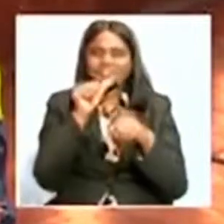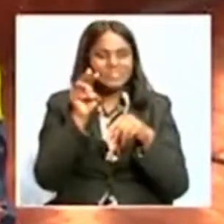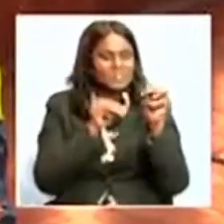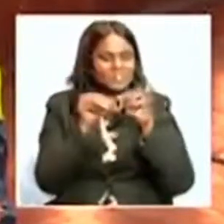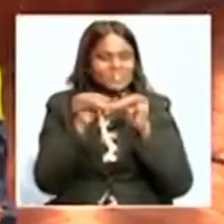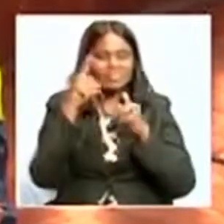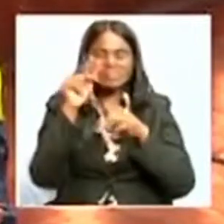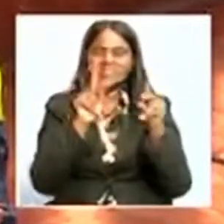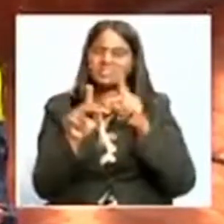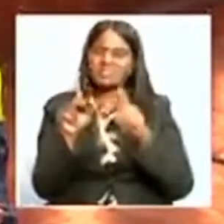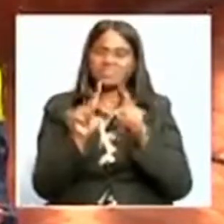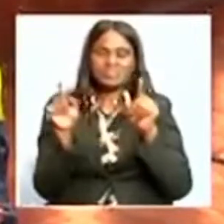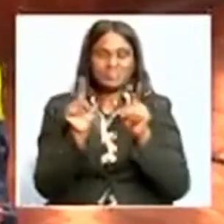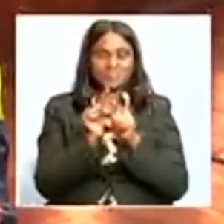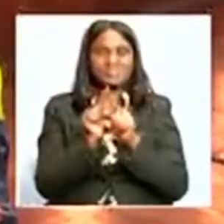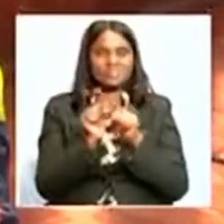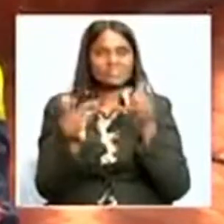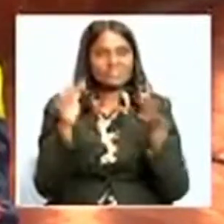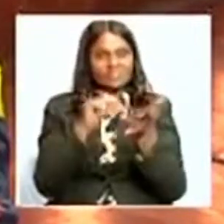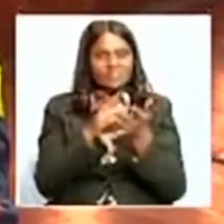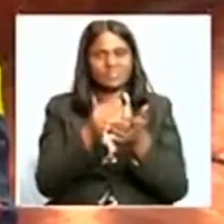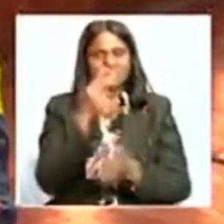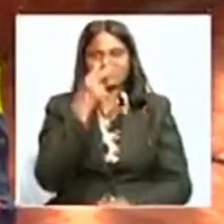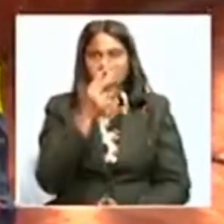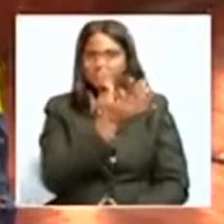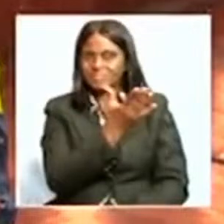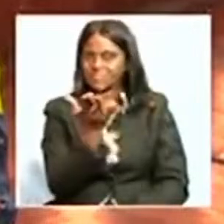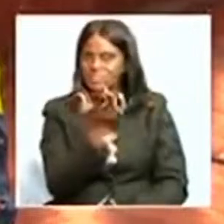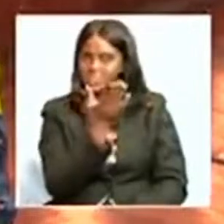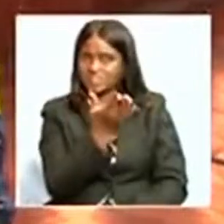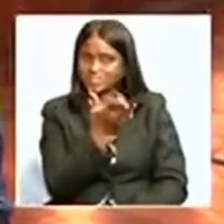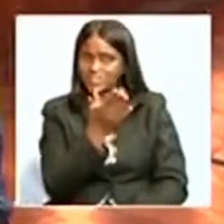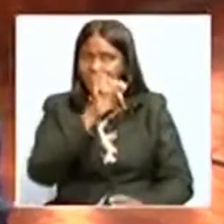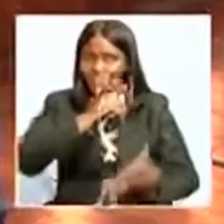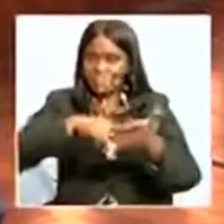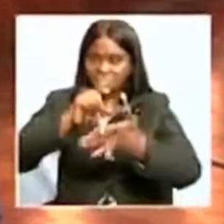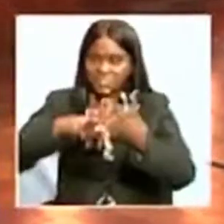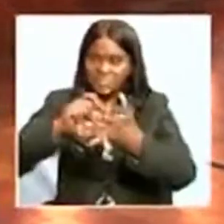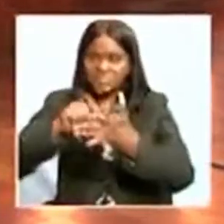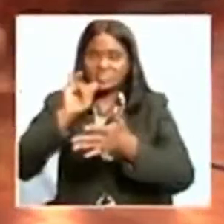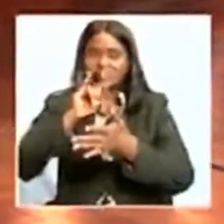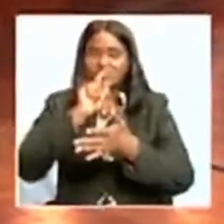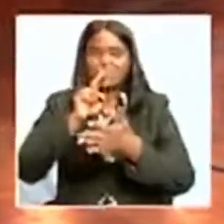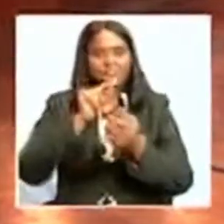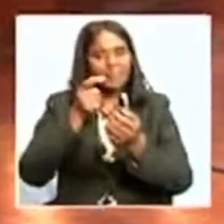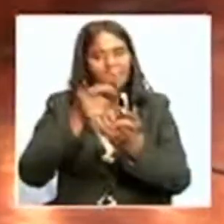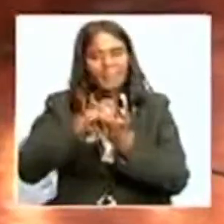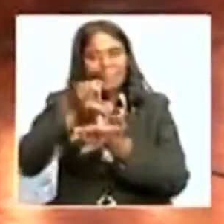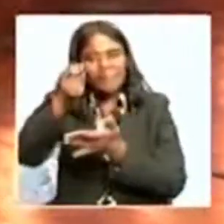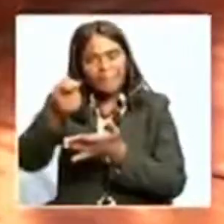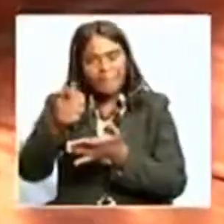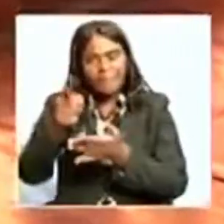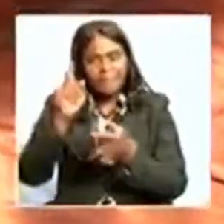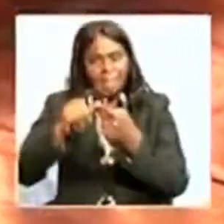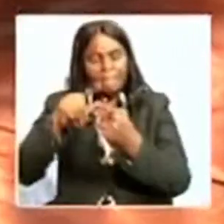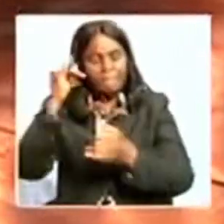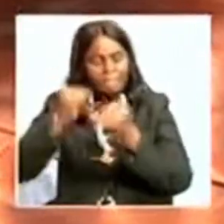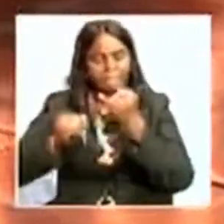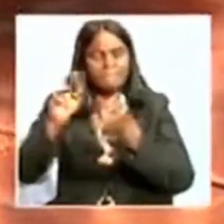the people. And looking at this tax, usually it's passed on to the end